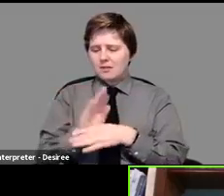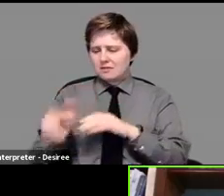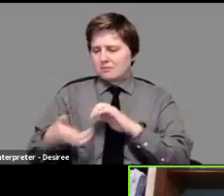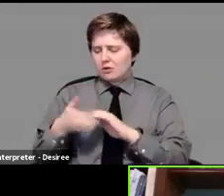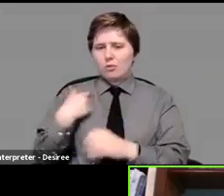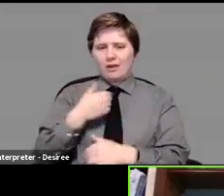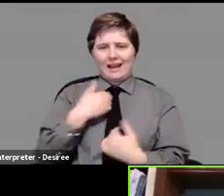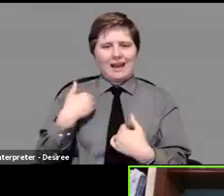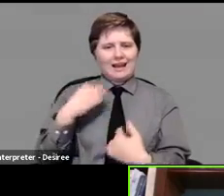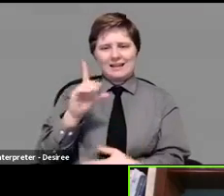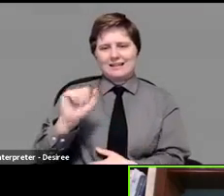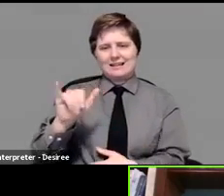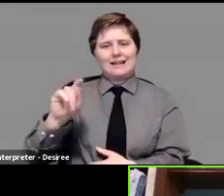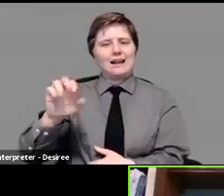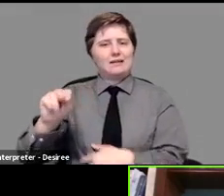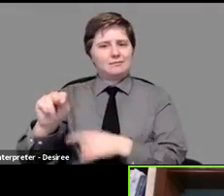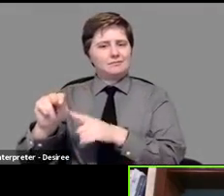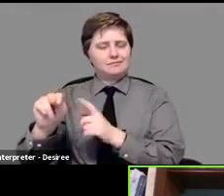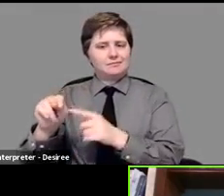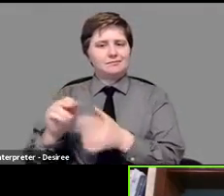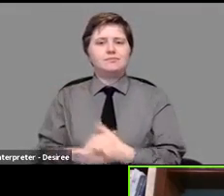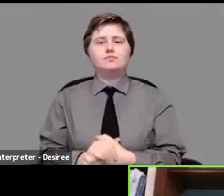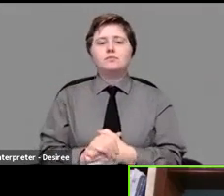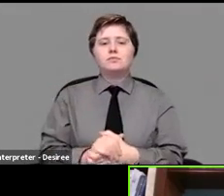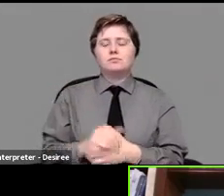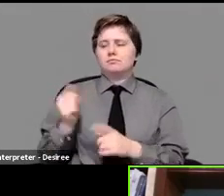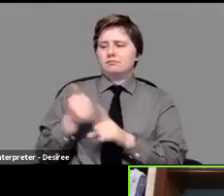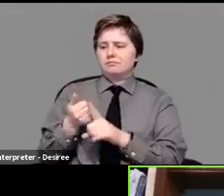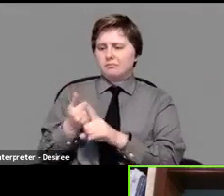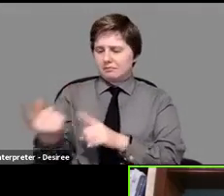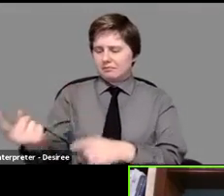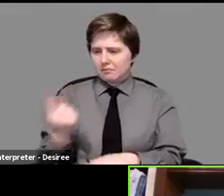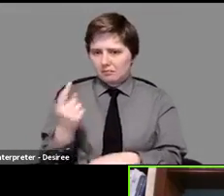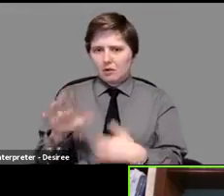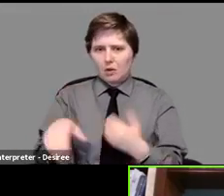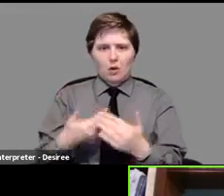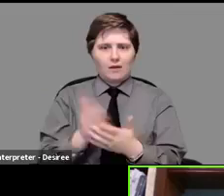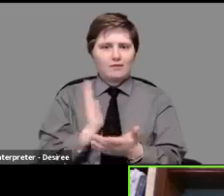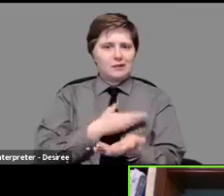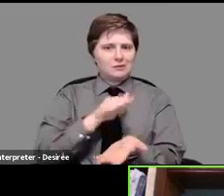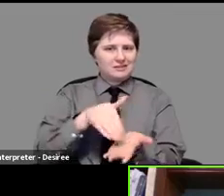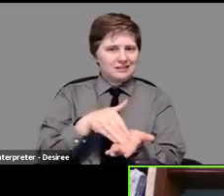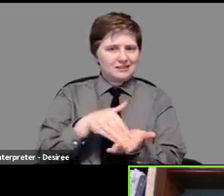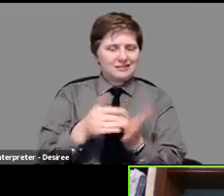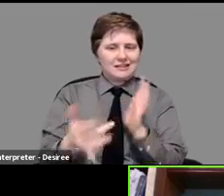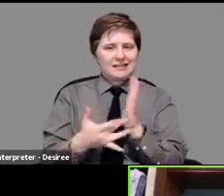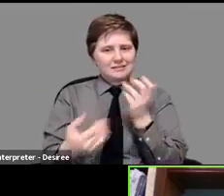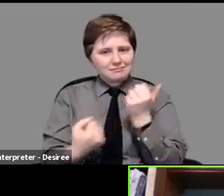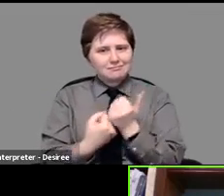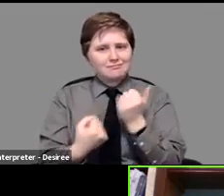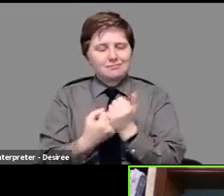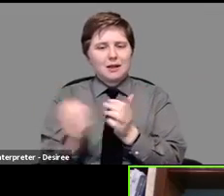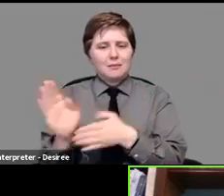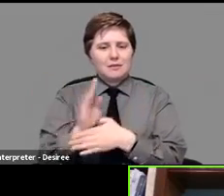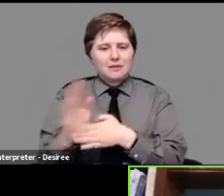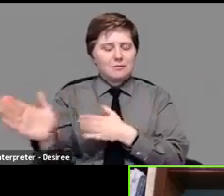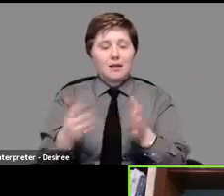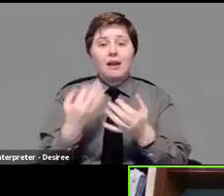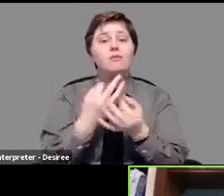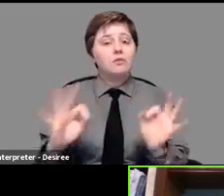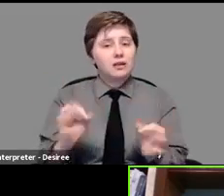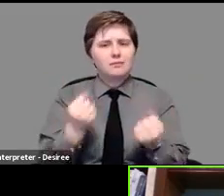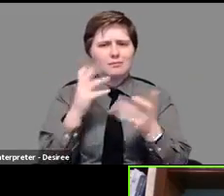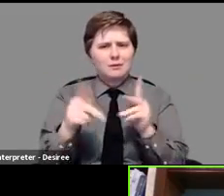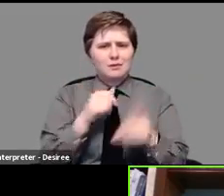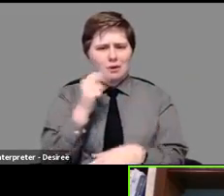down in Dayton. He came to us in all of our centers. Our technical assistance, business planning is all for free. A lot of people